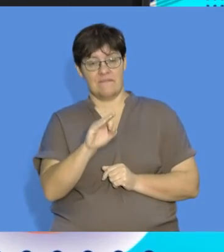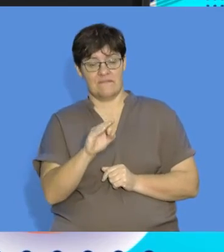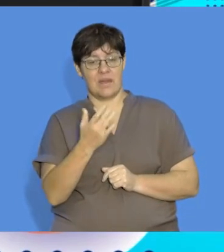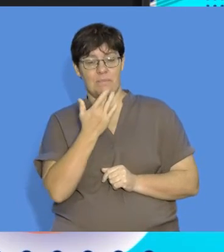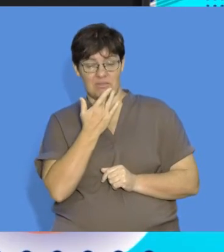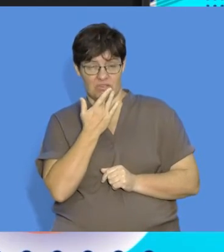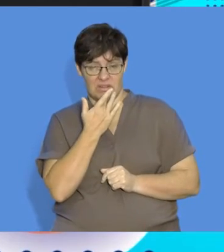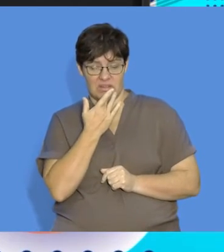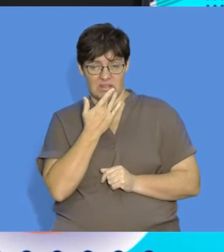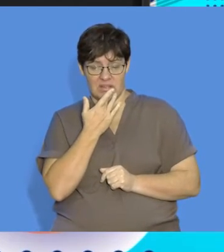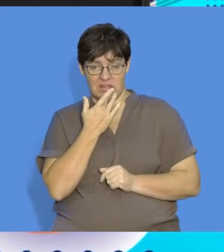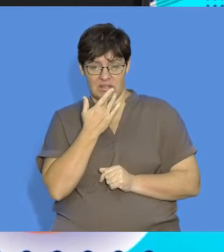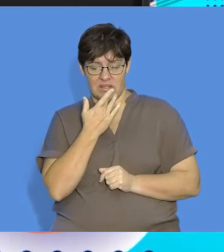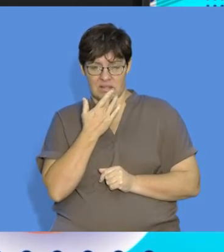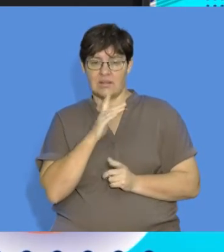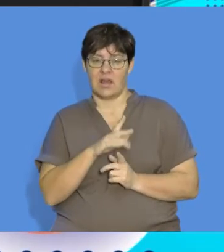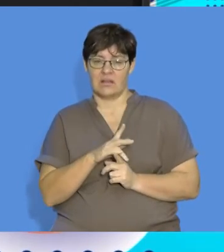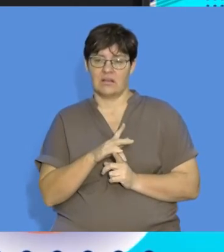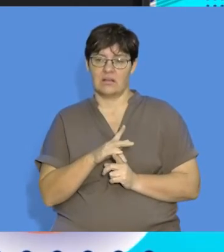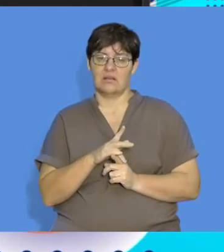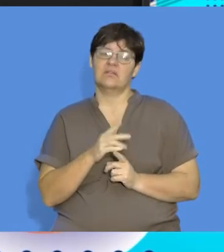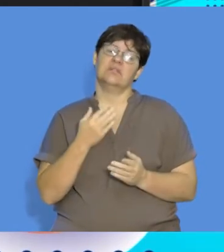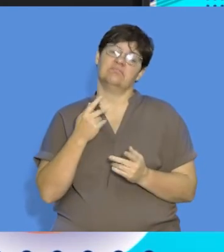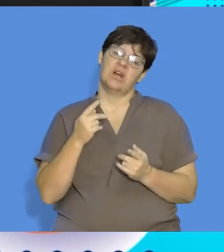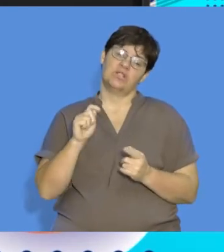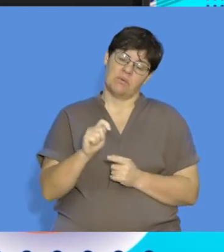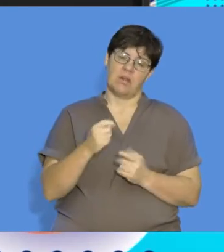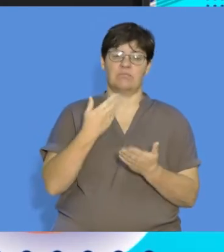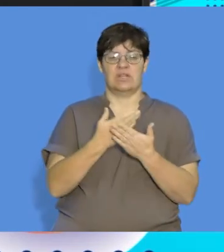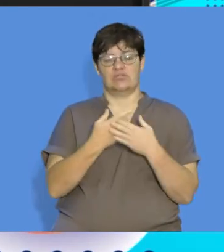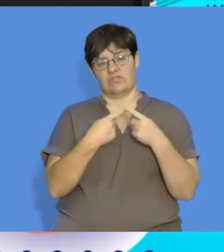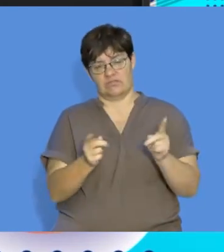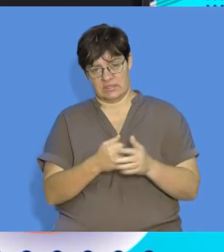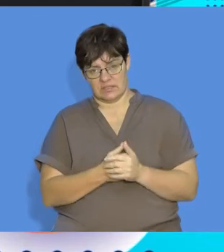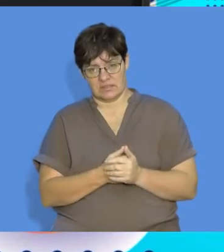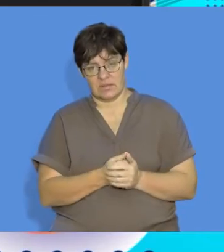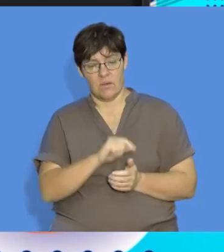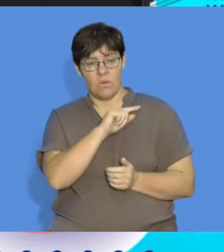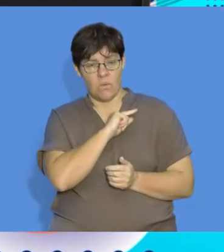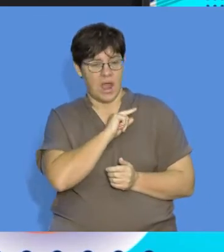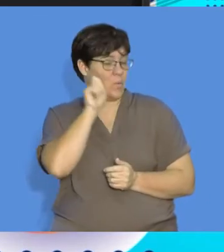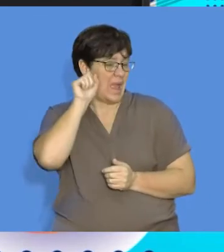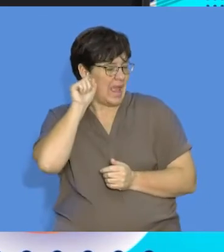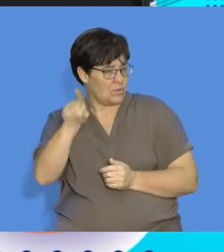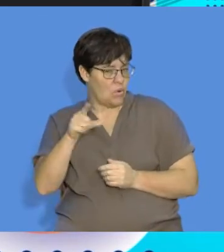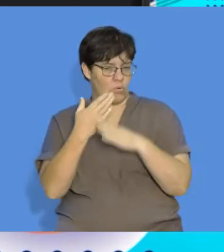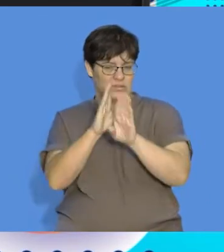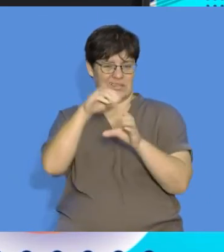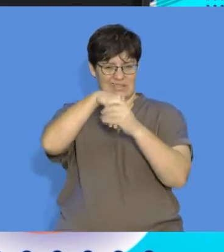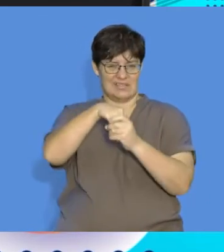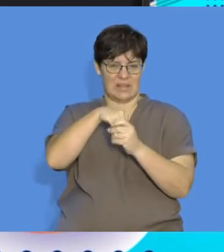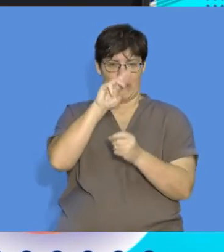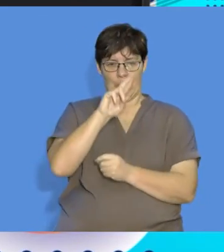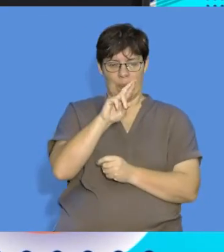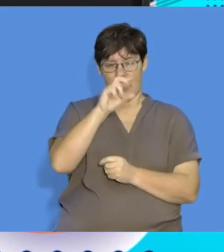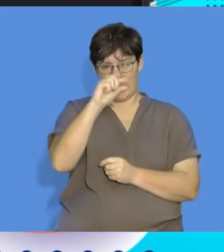of the battery actually equals to the terminal potential difference, because we are saying that in this case we shall ignore